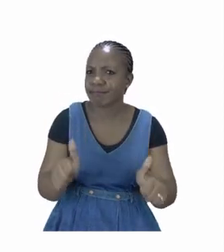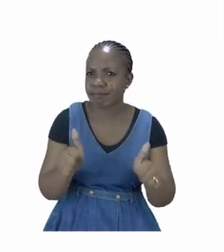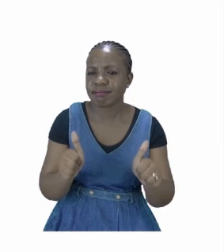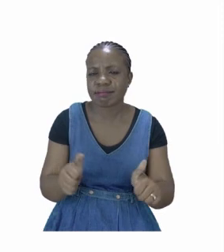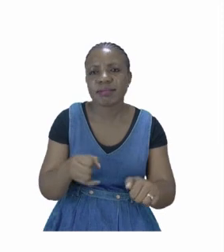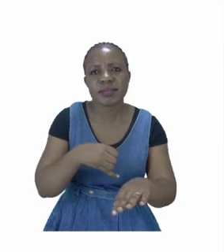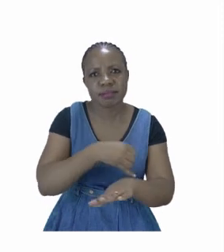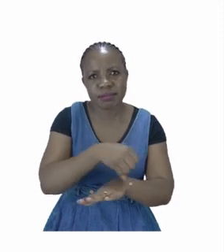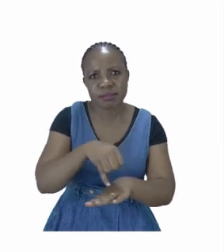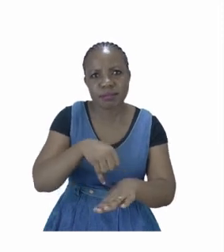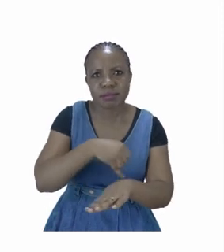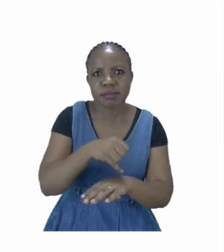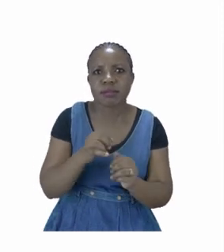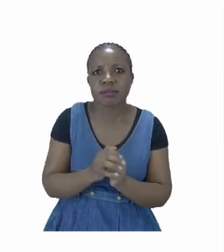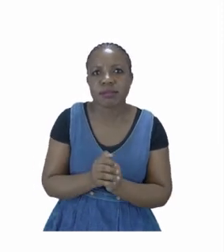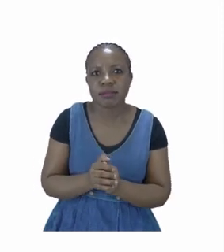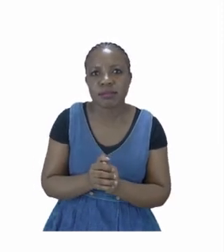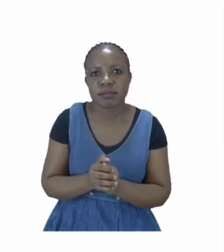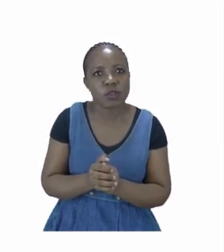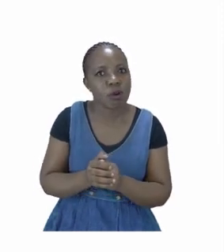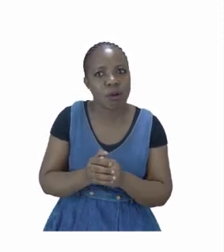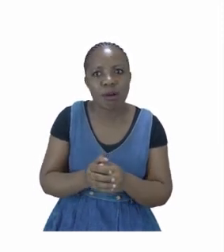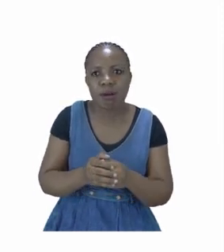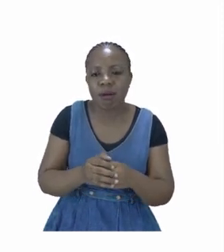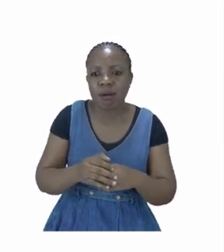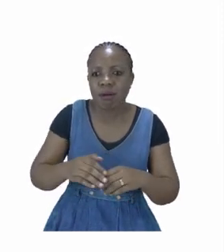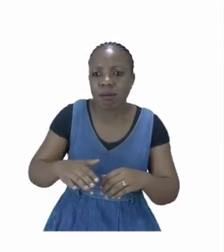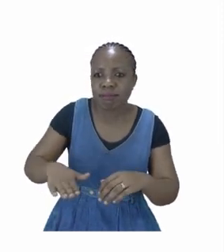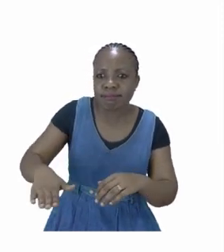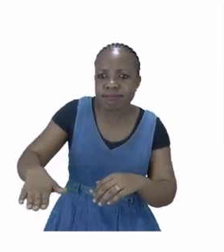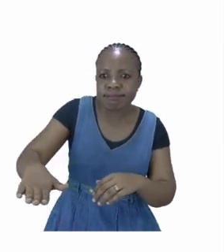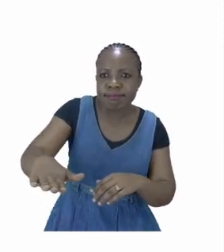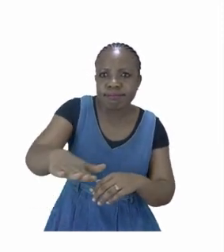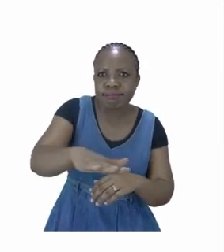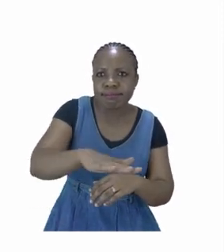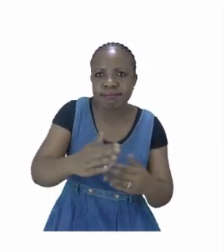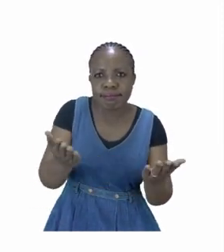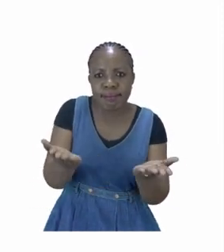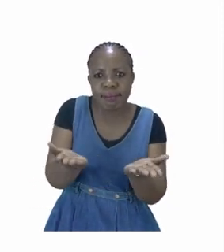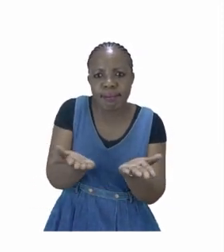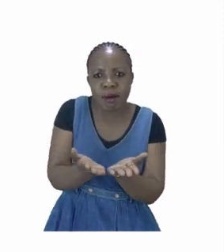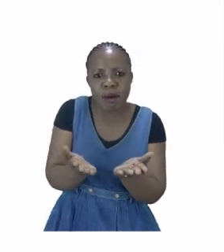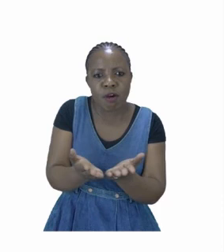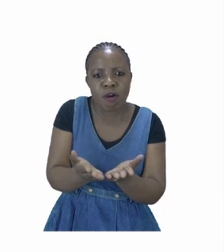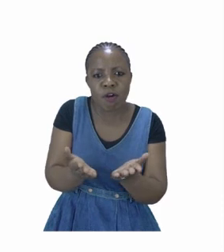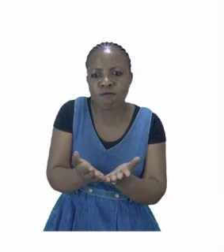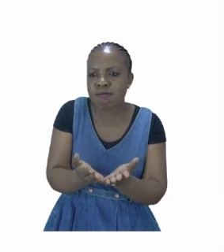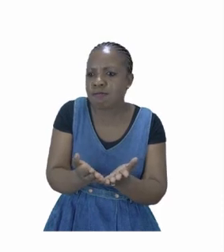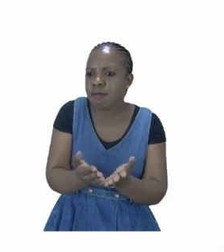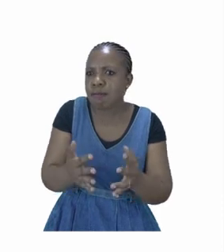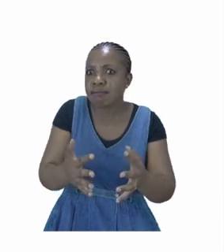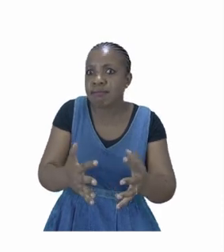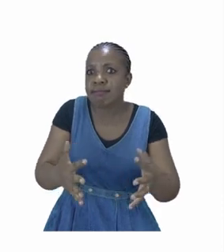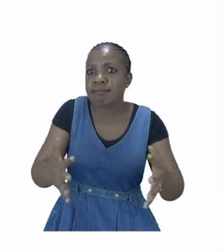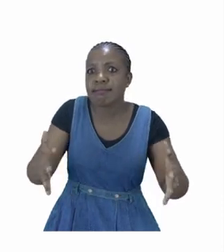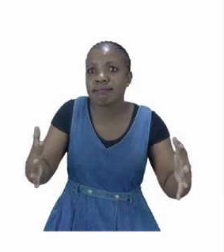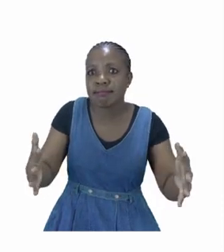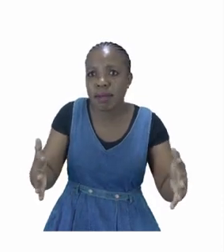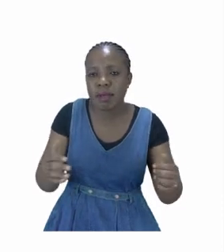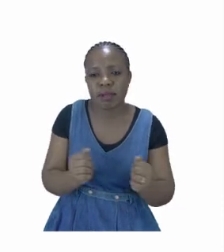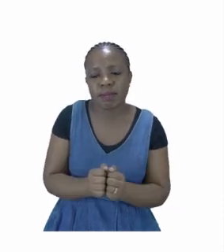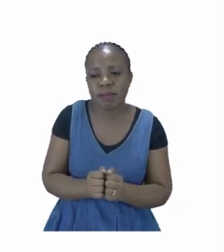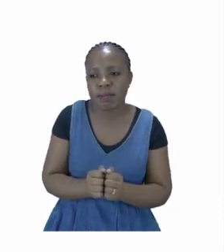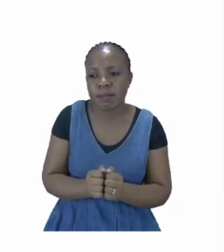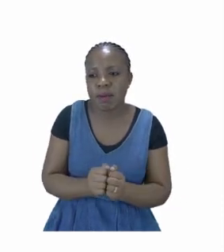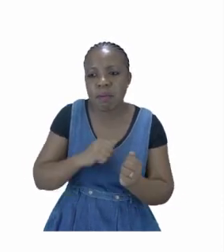There is a big schoolyard and I can play with my classmates at